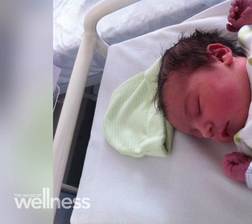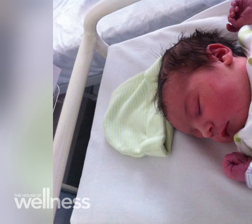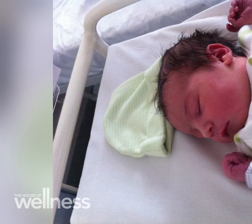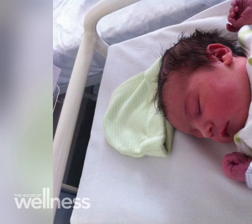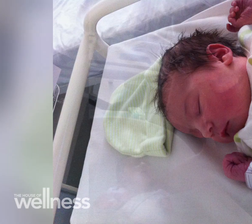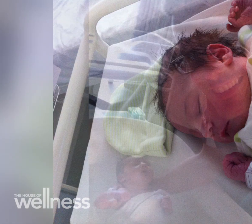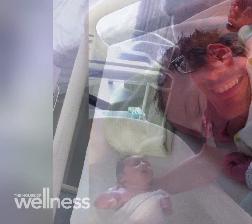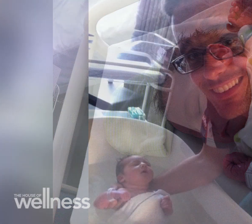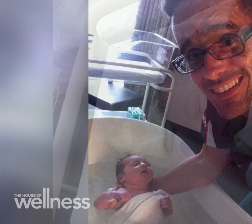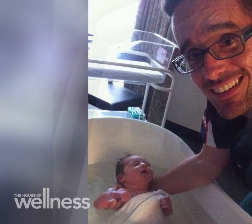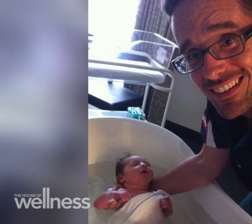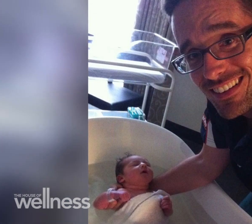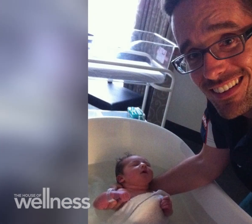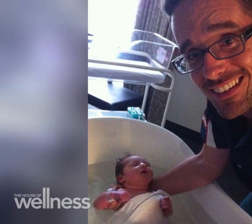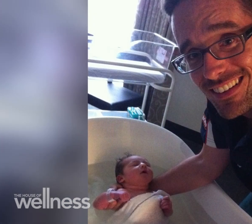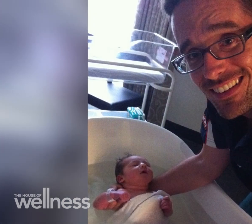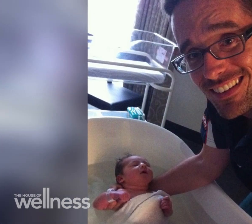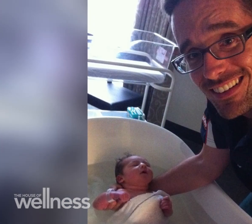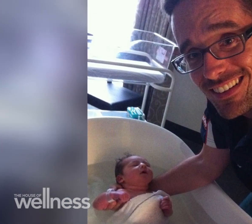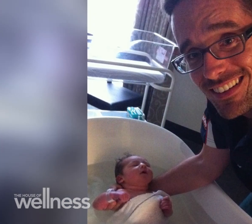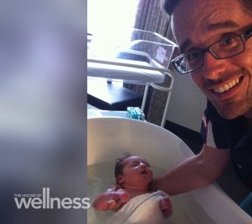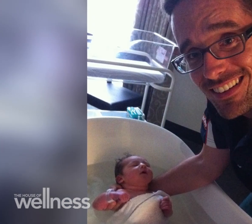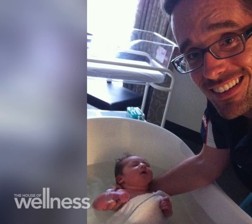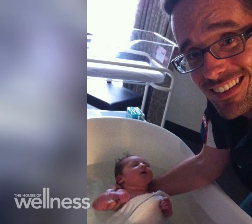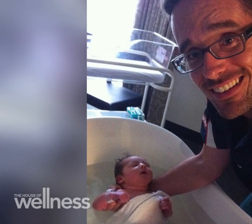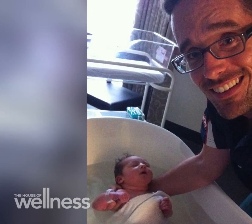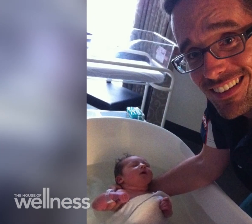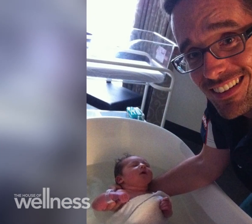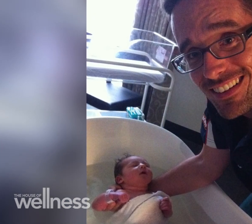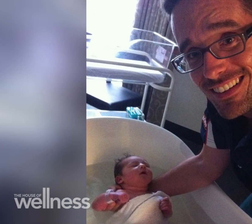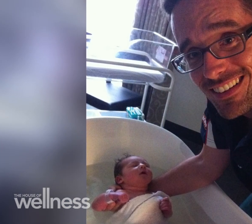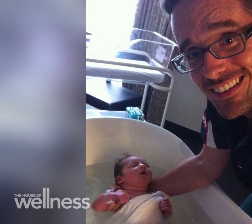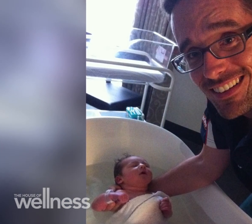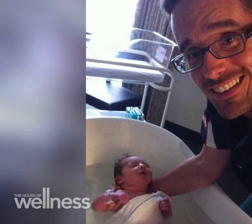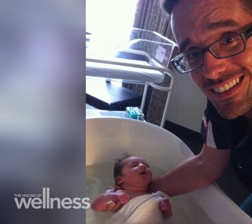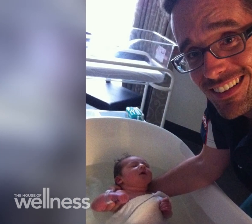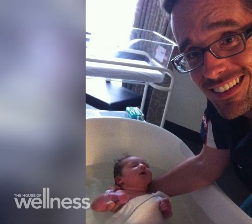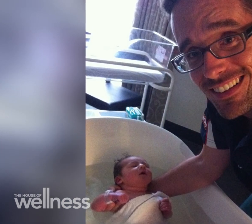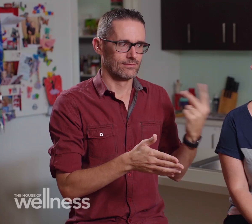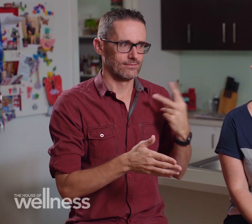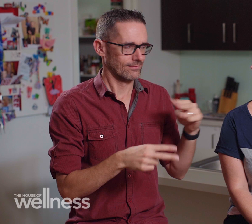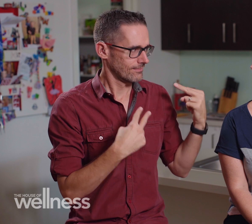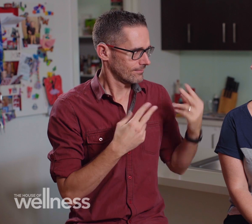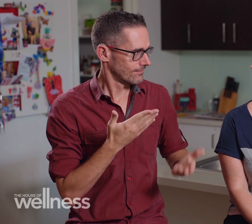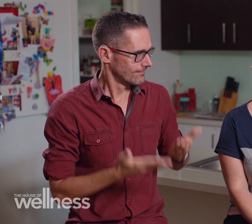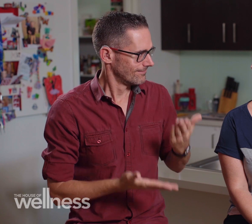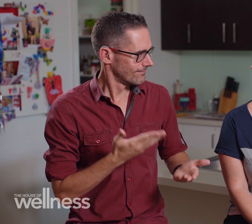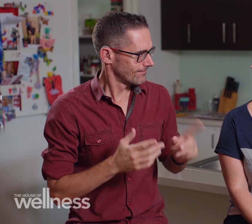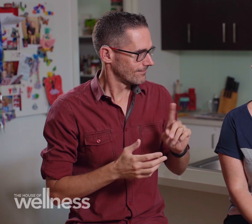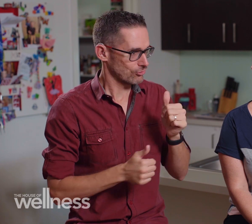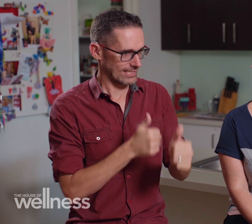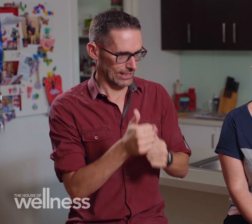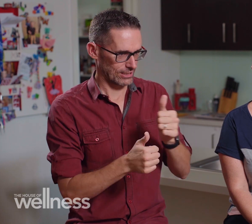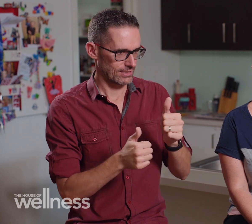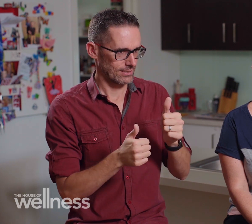So she had the test and the nurse put out her hand and I could lip read her saying, "Congratulations." Mel and I looked at each other and we